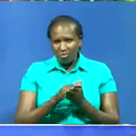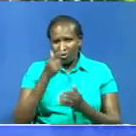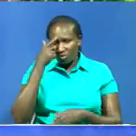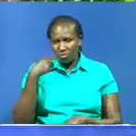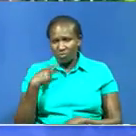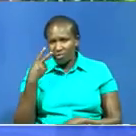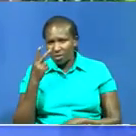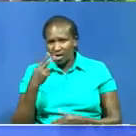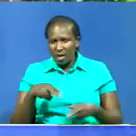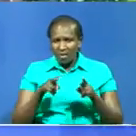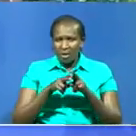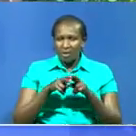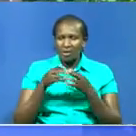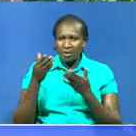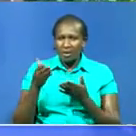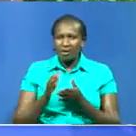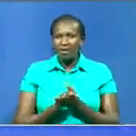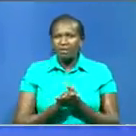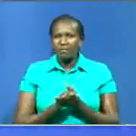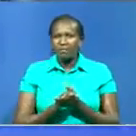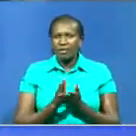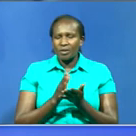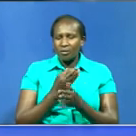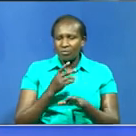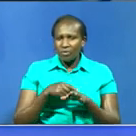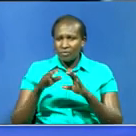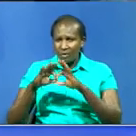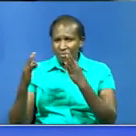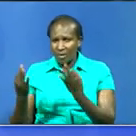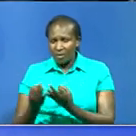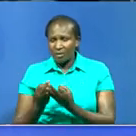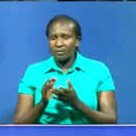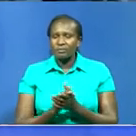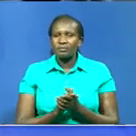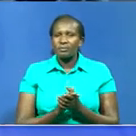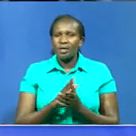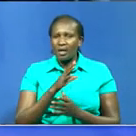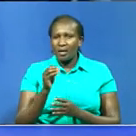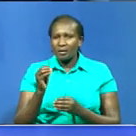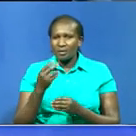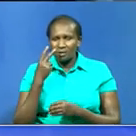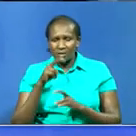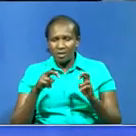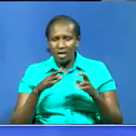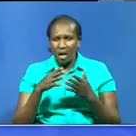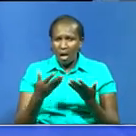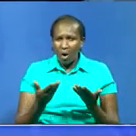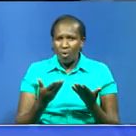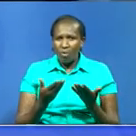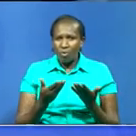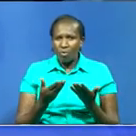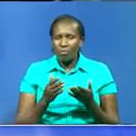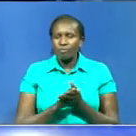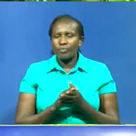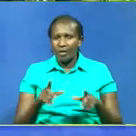that happening in her life. And we had grown, 7 of us in the family as siblings. And we've seen how alikuwa ame anchor her